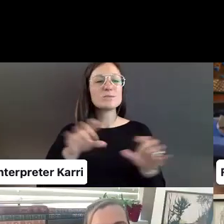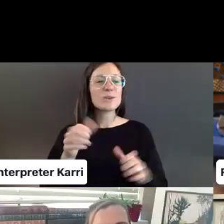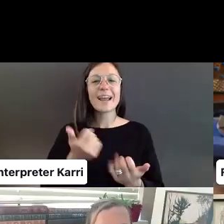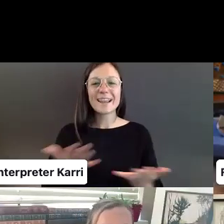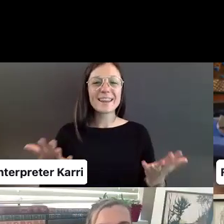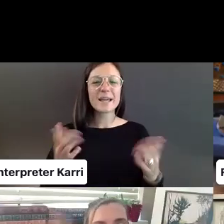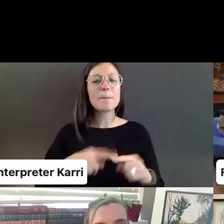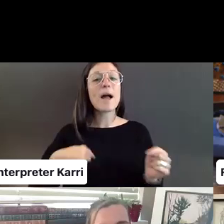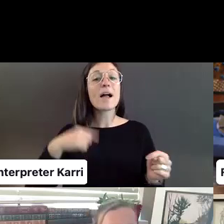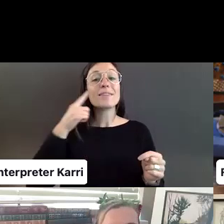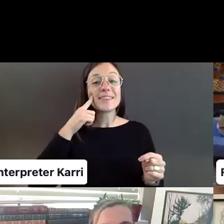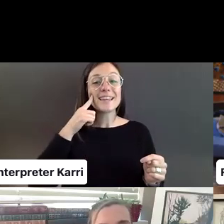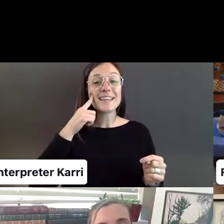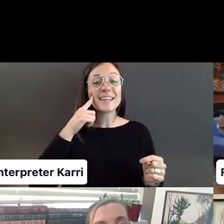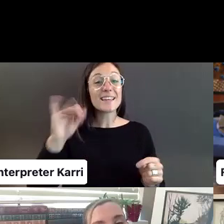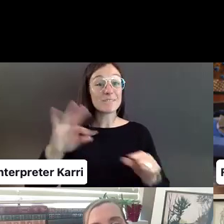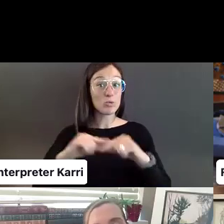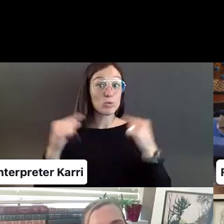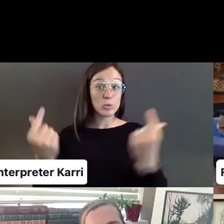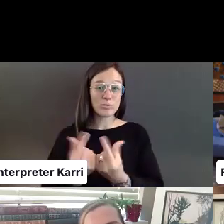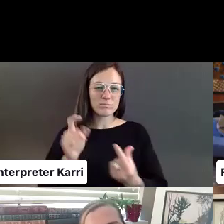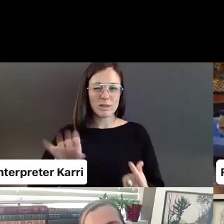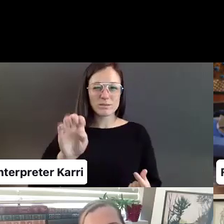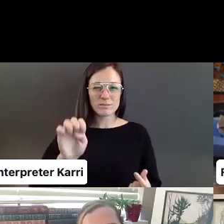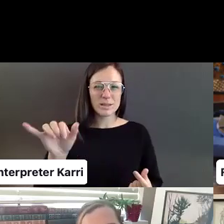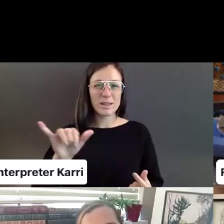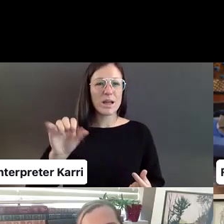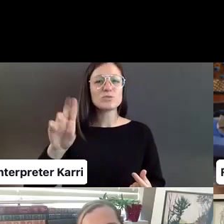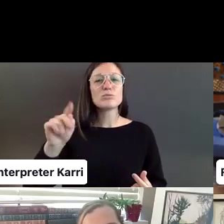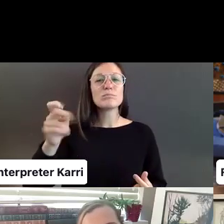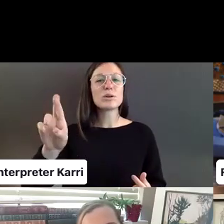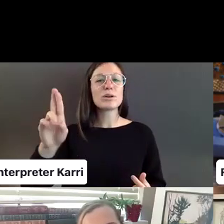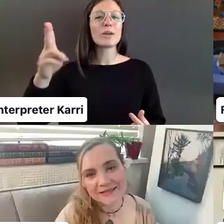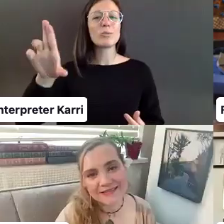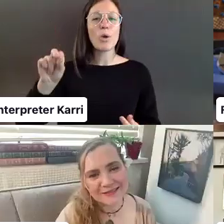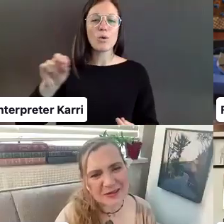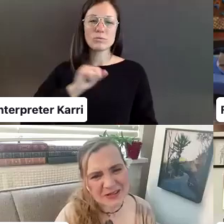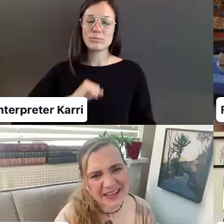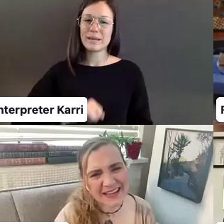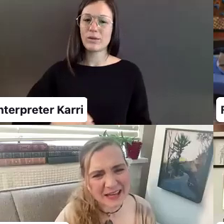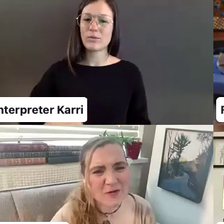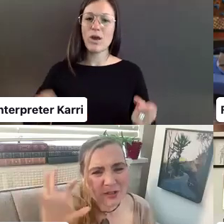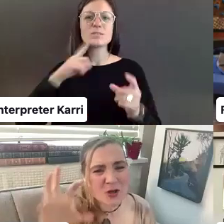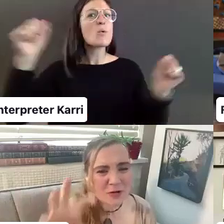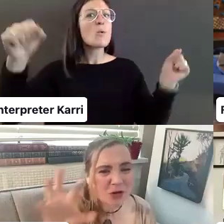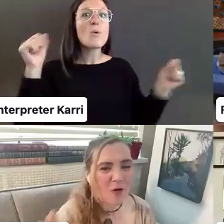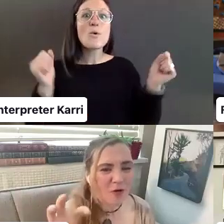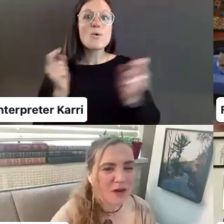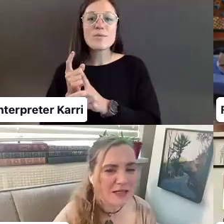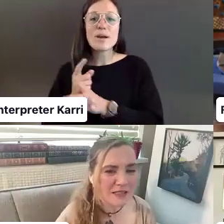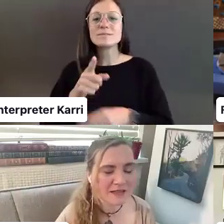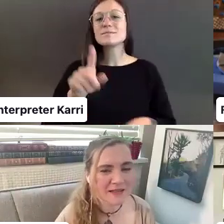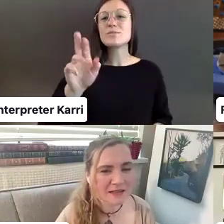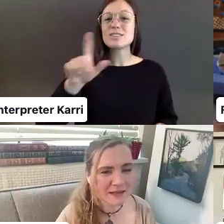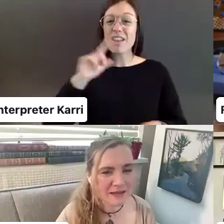But I think if it was like the group of us, it would have to be like superhero or something. Yeah. I think Yeah, I it was would gonna say, transcend like, genre. it was all of Like